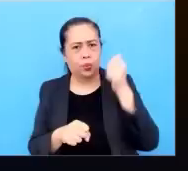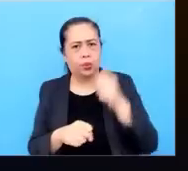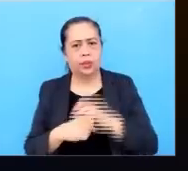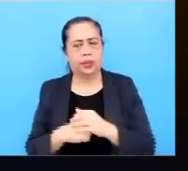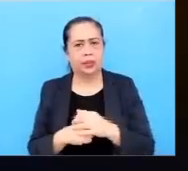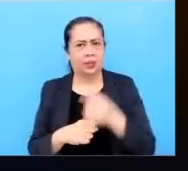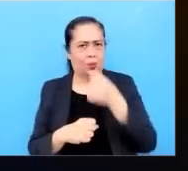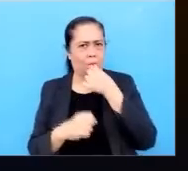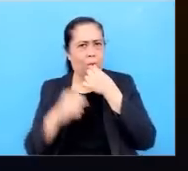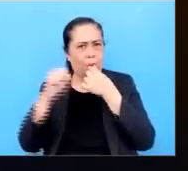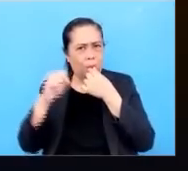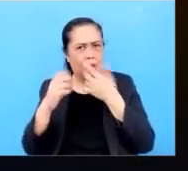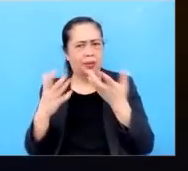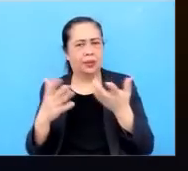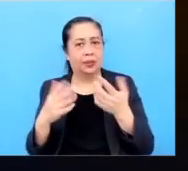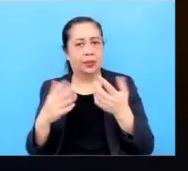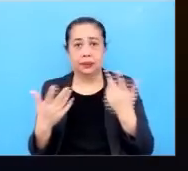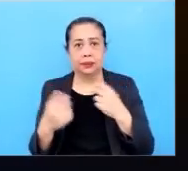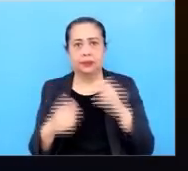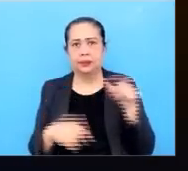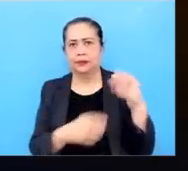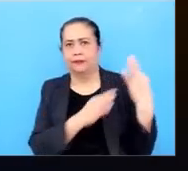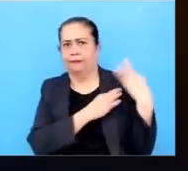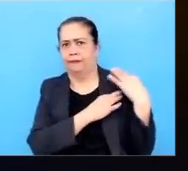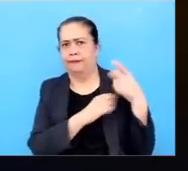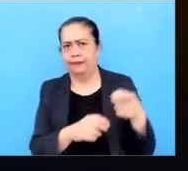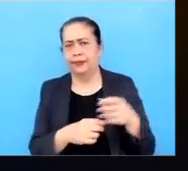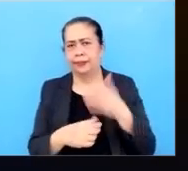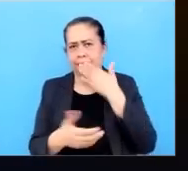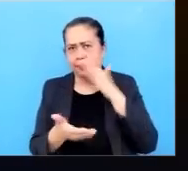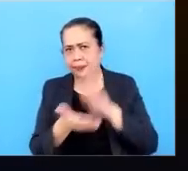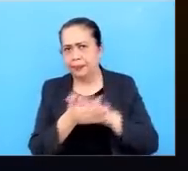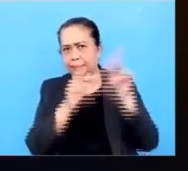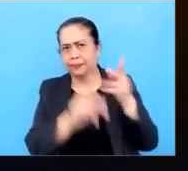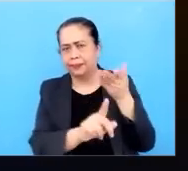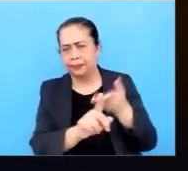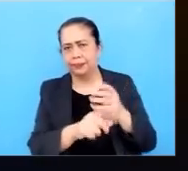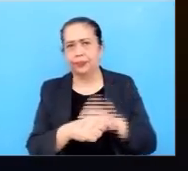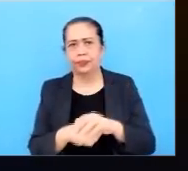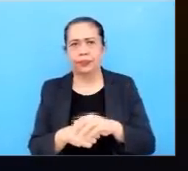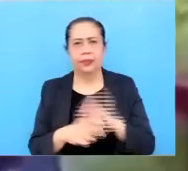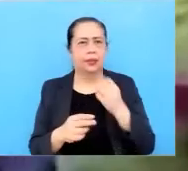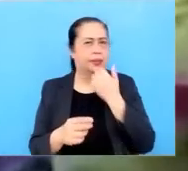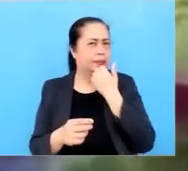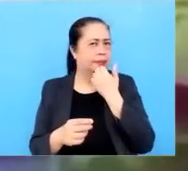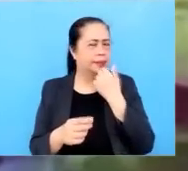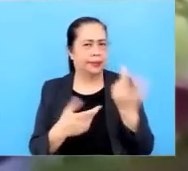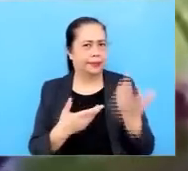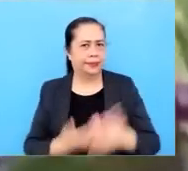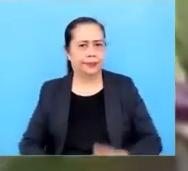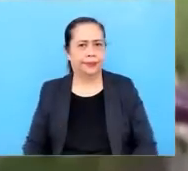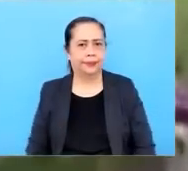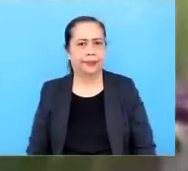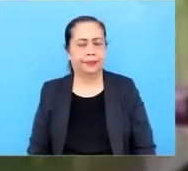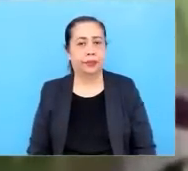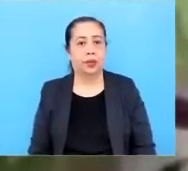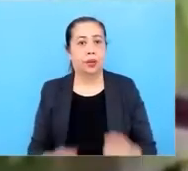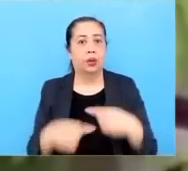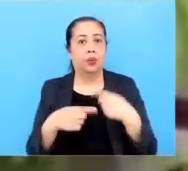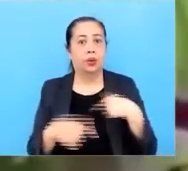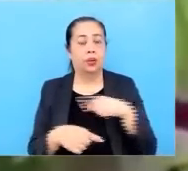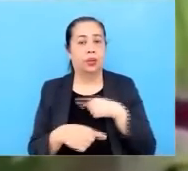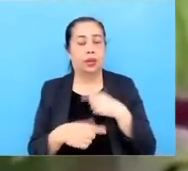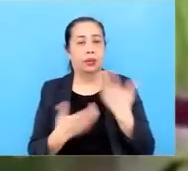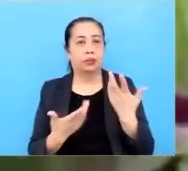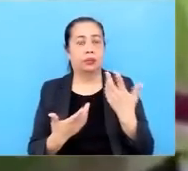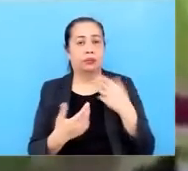referee who I'm going to say is a criminal because he did a criminal act. Habang ang ating pambansang